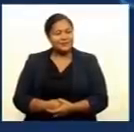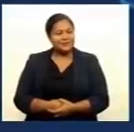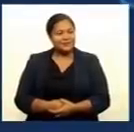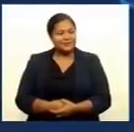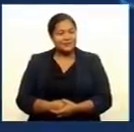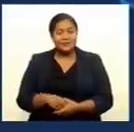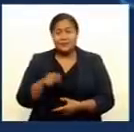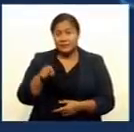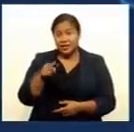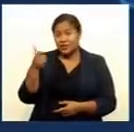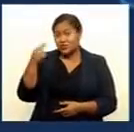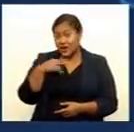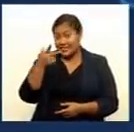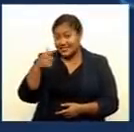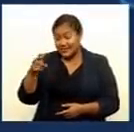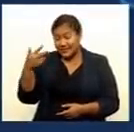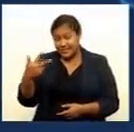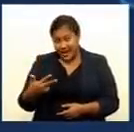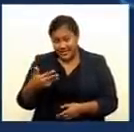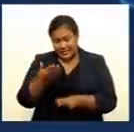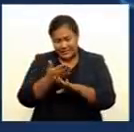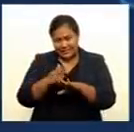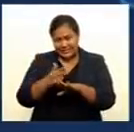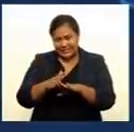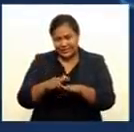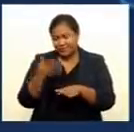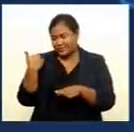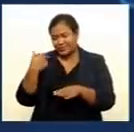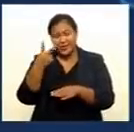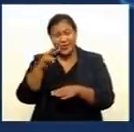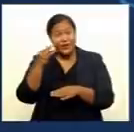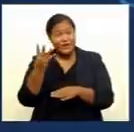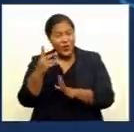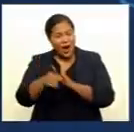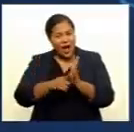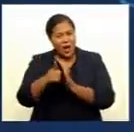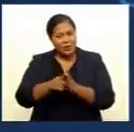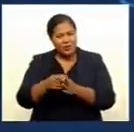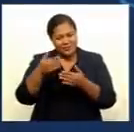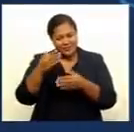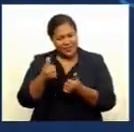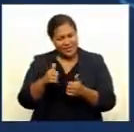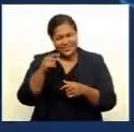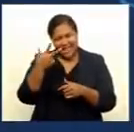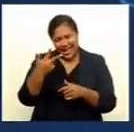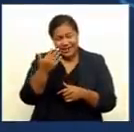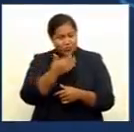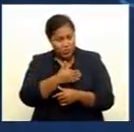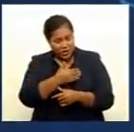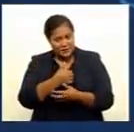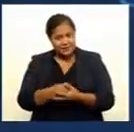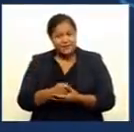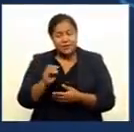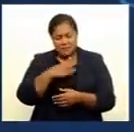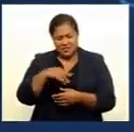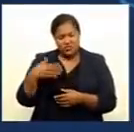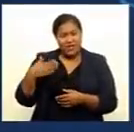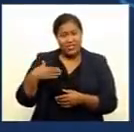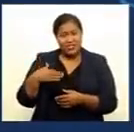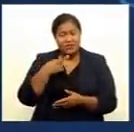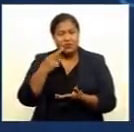There were 279 new cases in the 24-hour period ending at 8 yesterday morning. The Ministry of Health